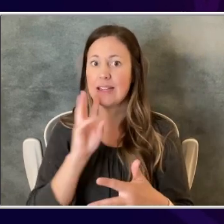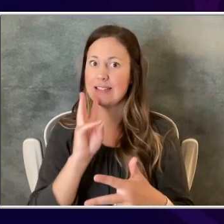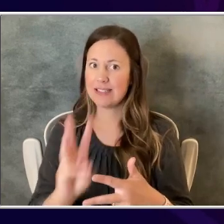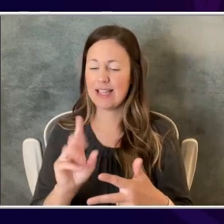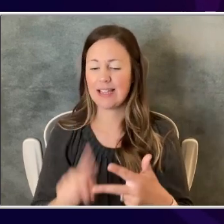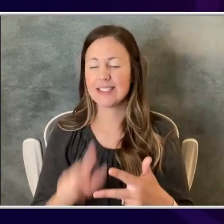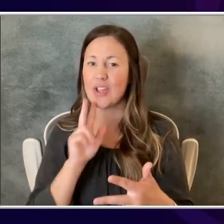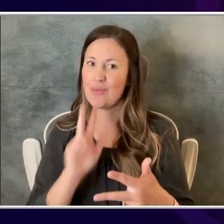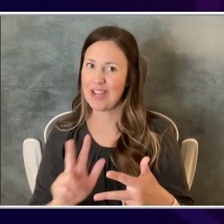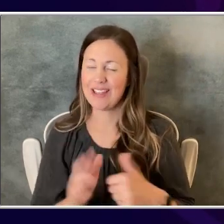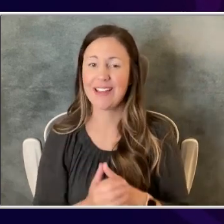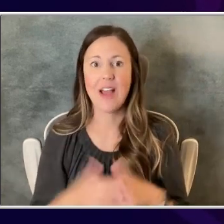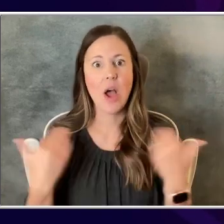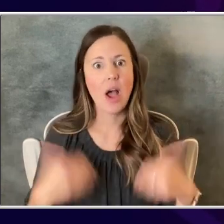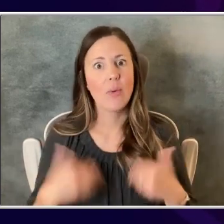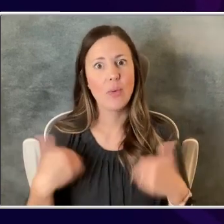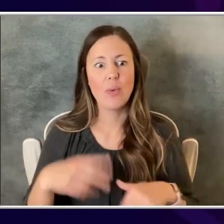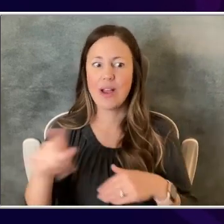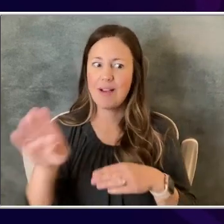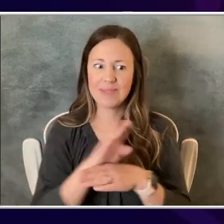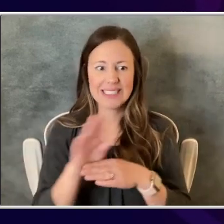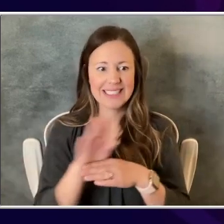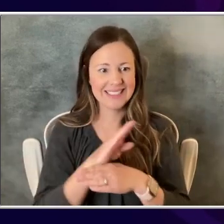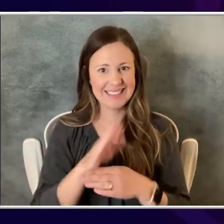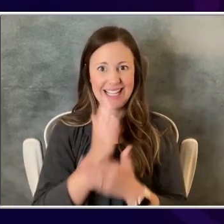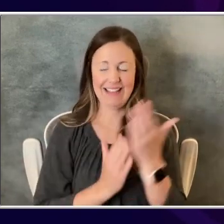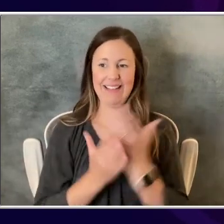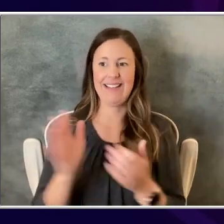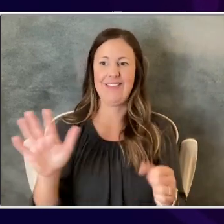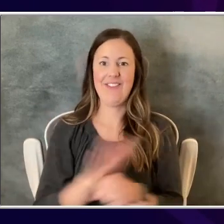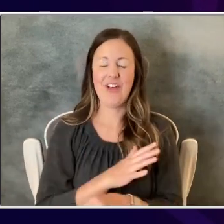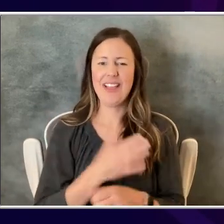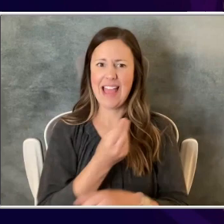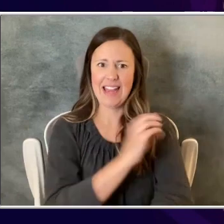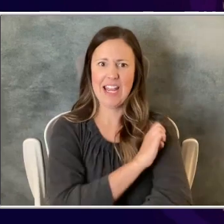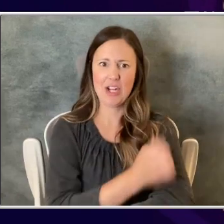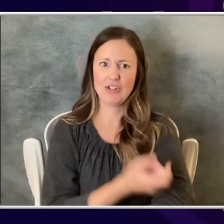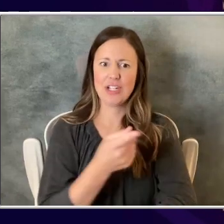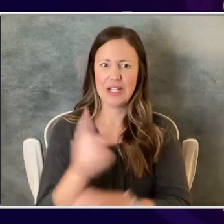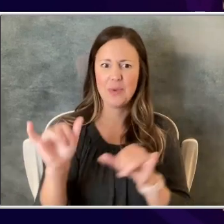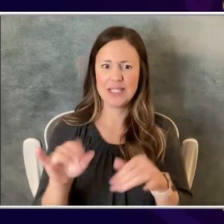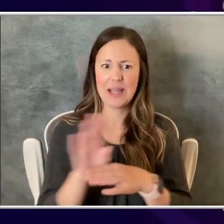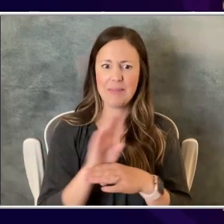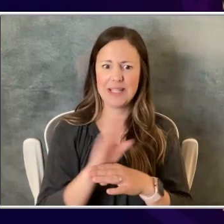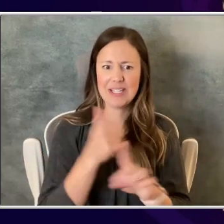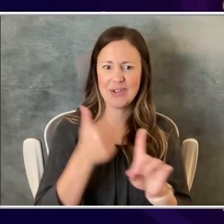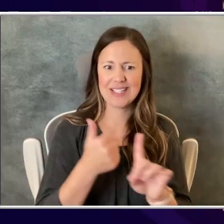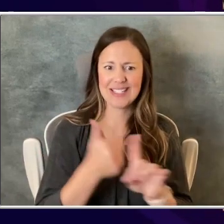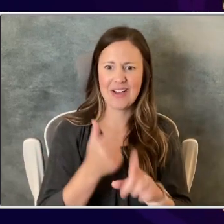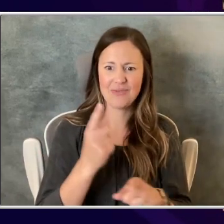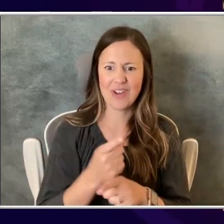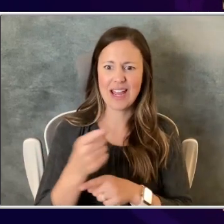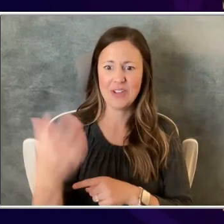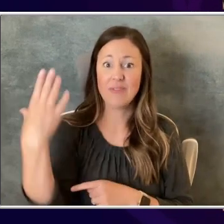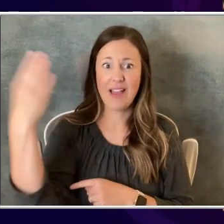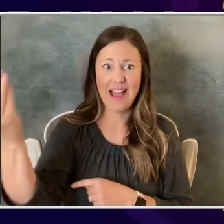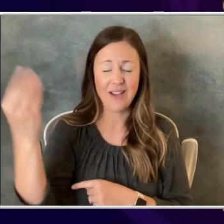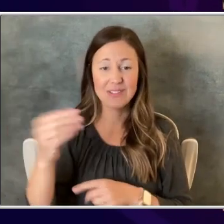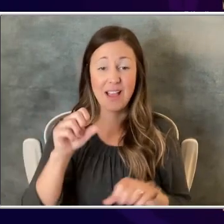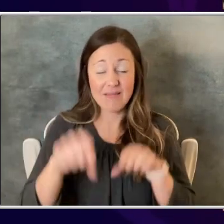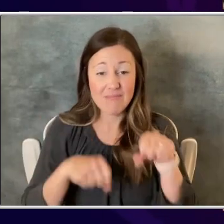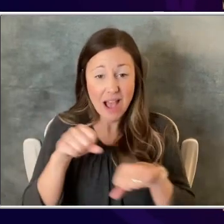3. You have your hands full. And yet, talk about energy. You keep pretty busy yourself. You are really an outdoorsman. You bike,